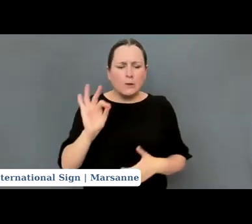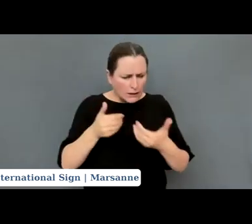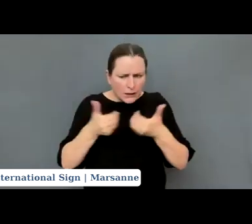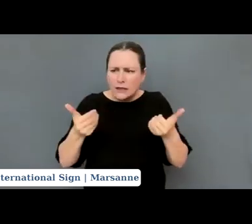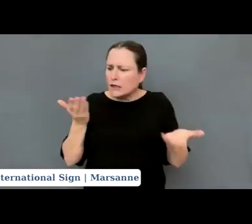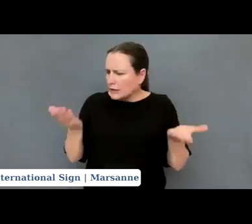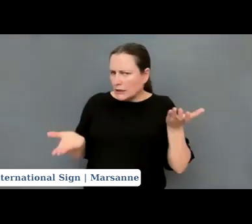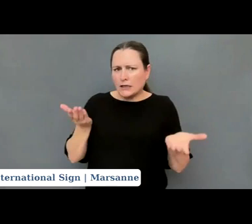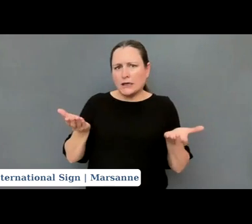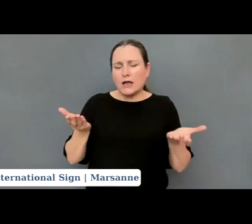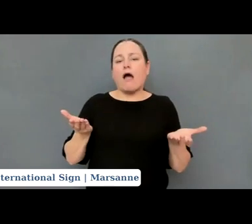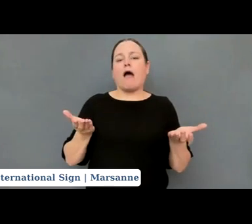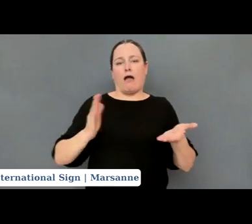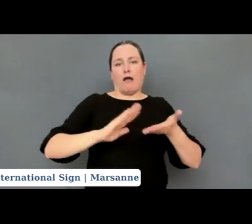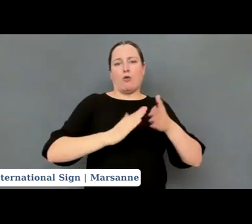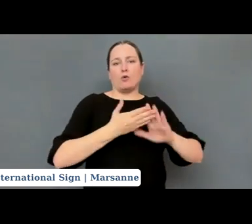arise from the communities.